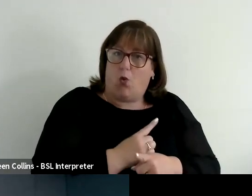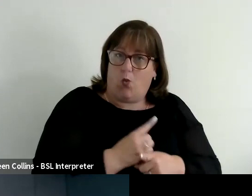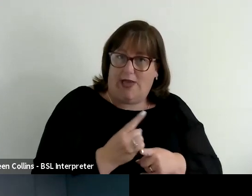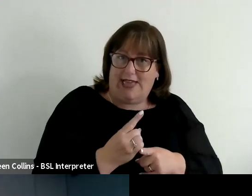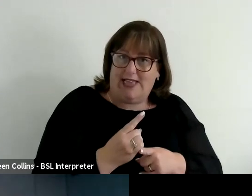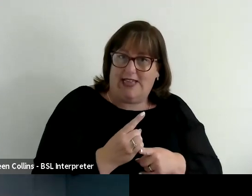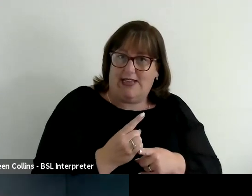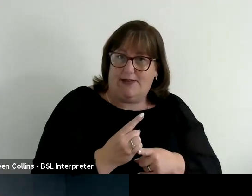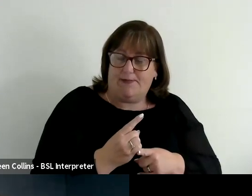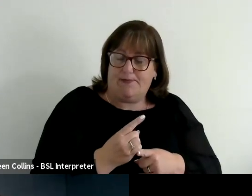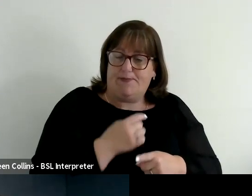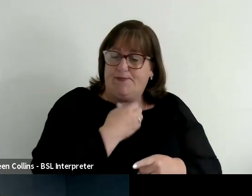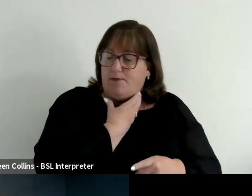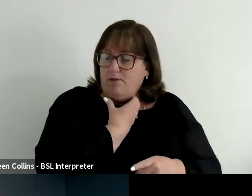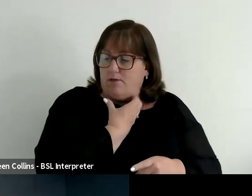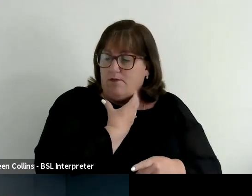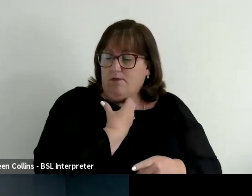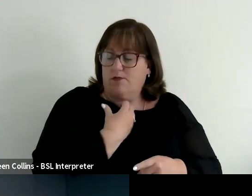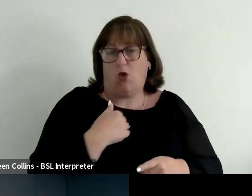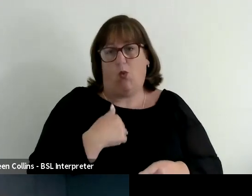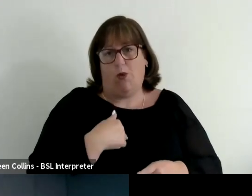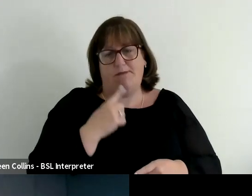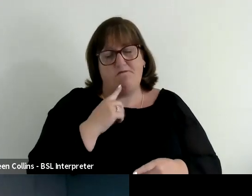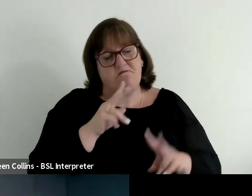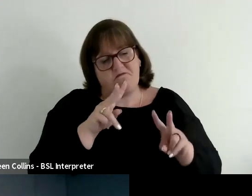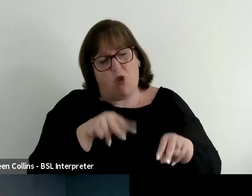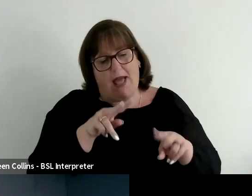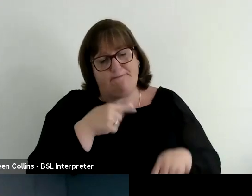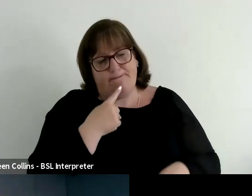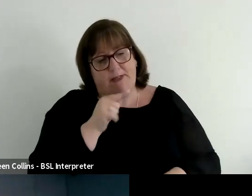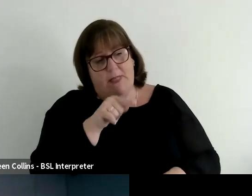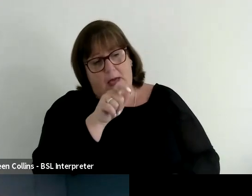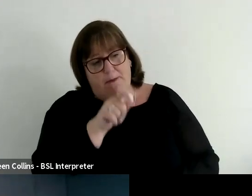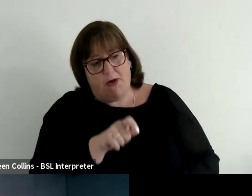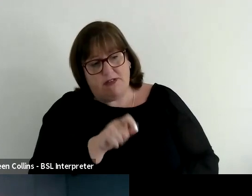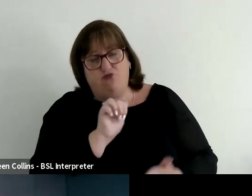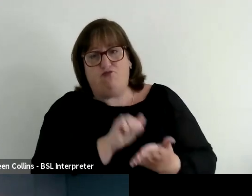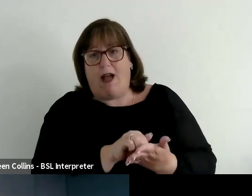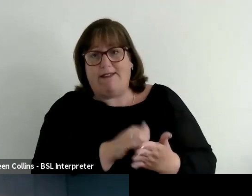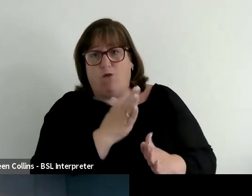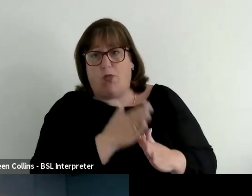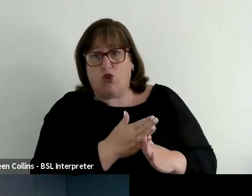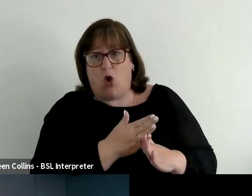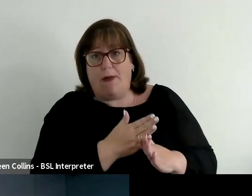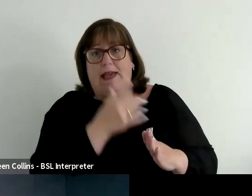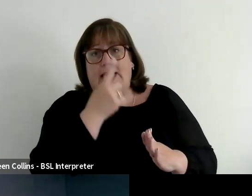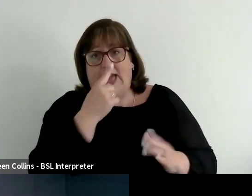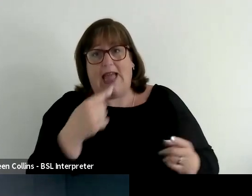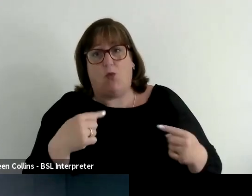look at is, if this is the right person for the job, can it be done in a more flexible